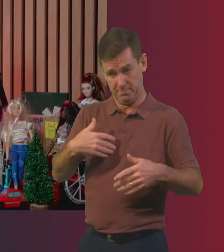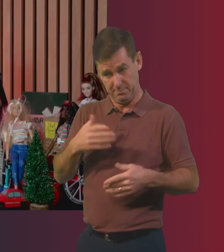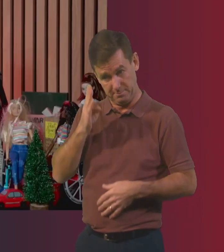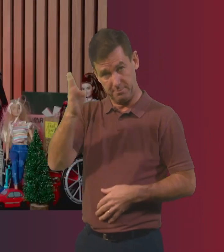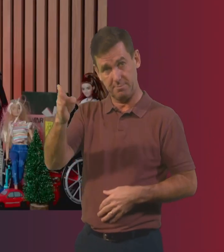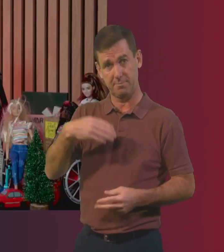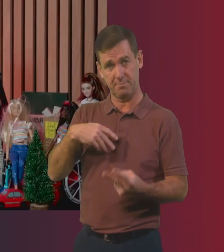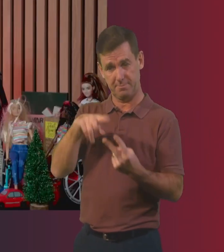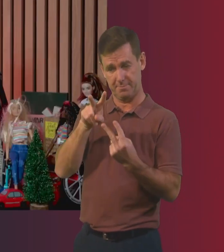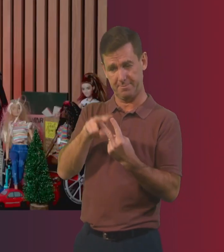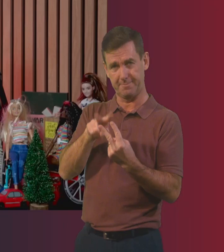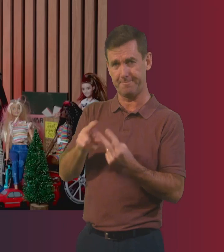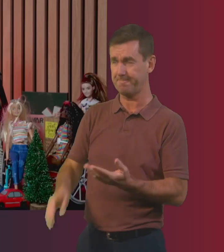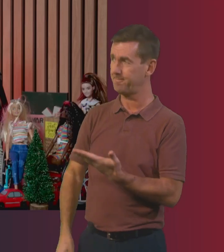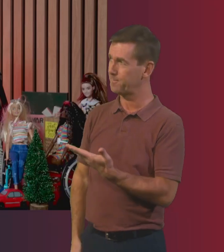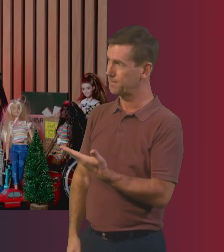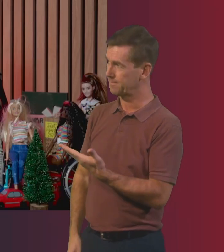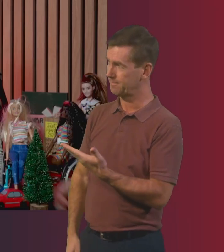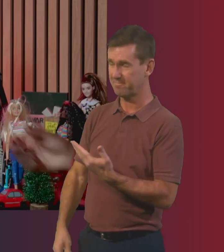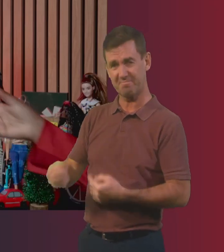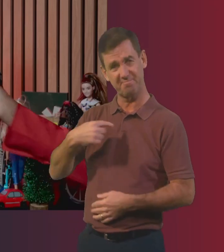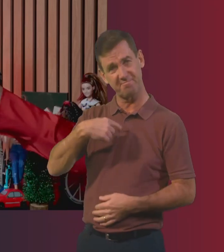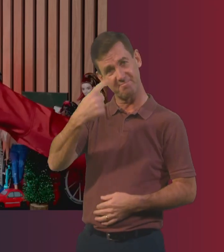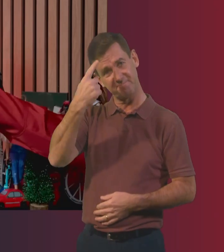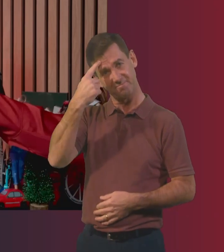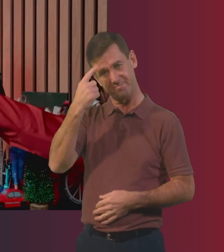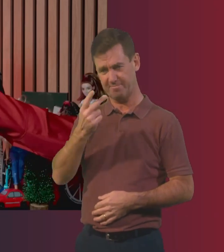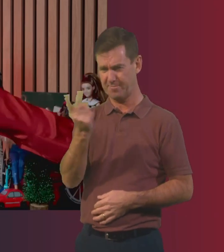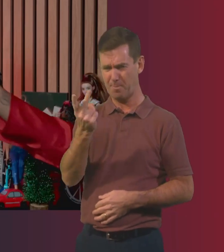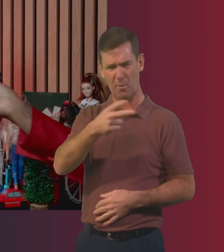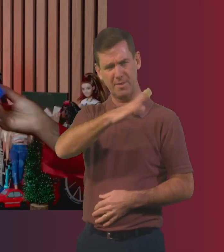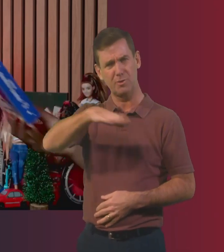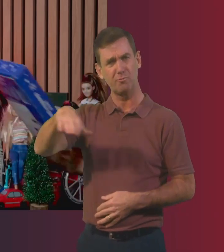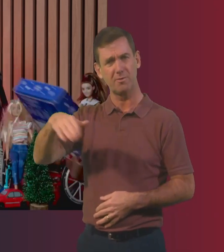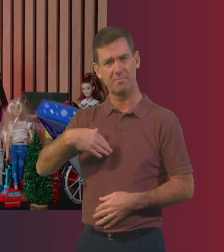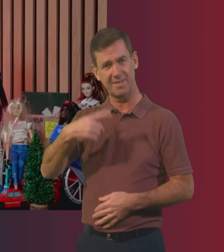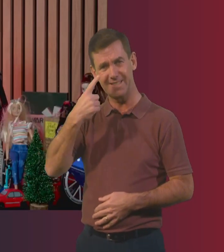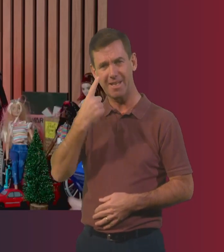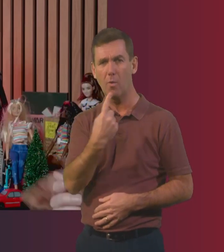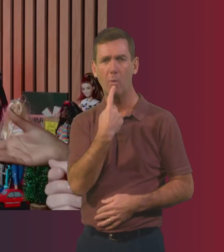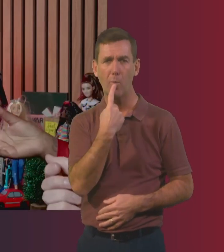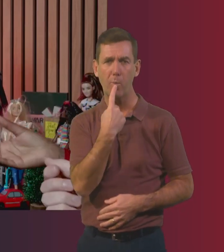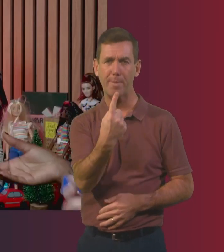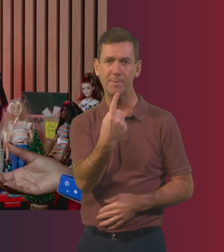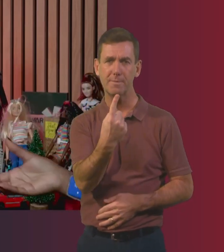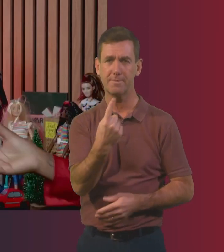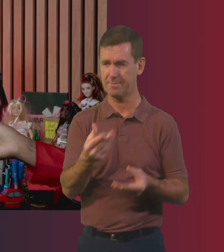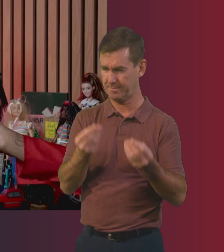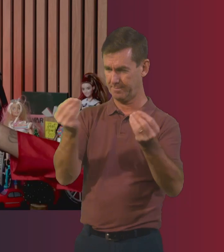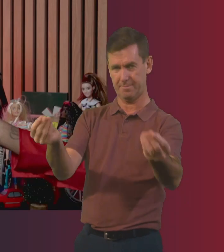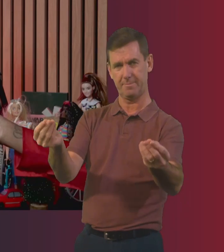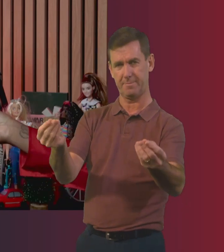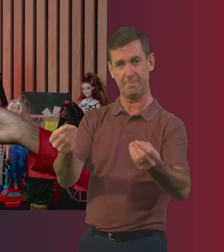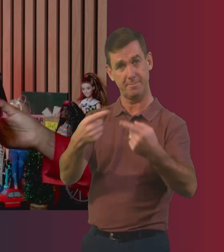There was 2 of these. I thought because you've both got children, look, you can see the £1 sticker. That's Here so we go. thoughtful. Just for anyone who